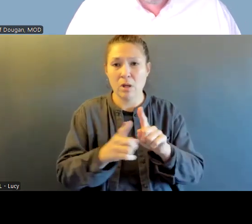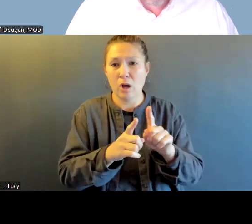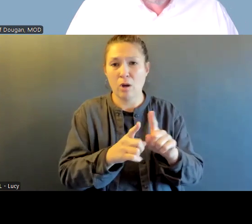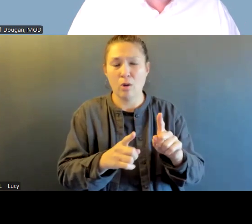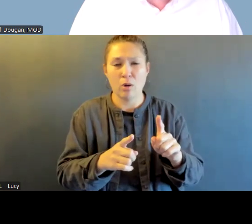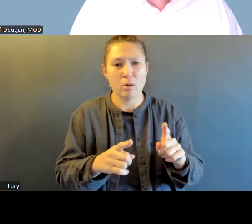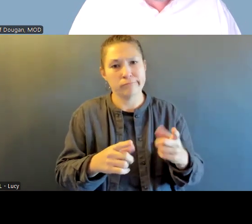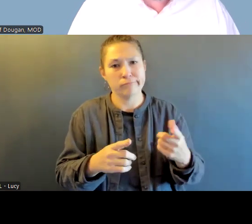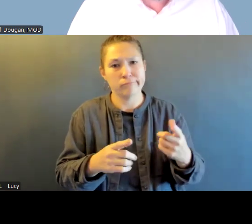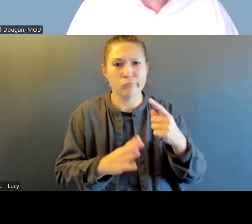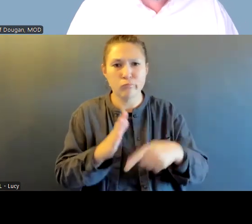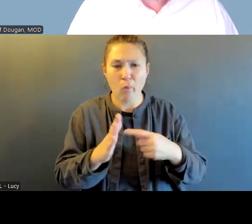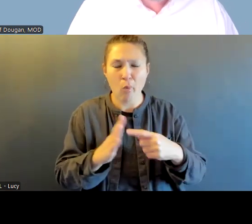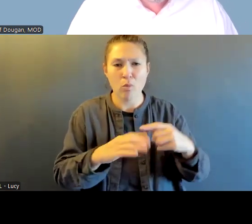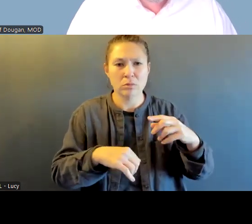to specific members.